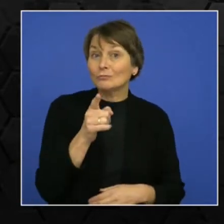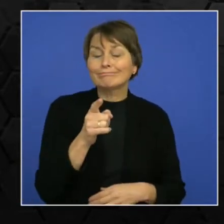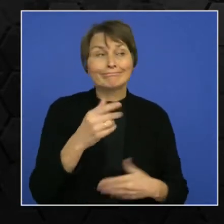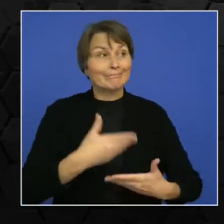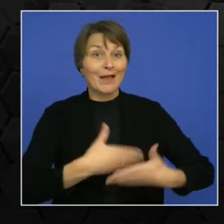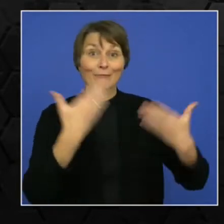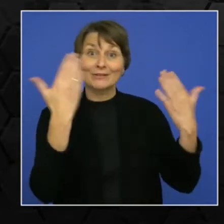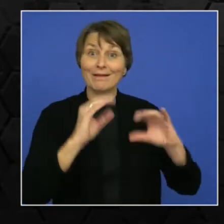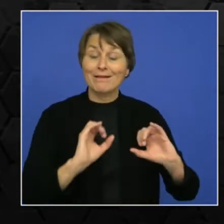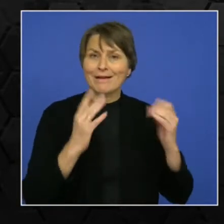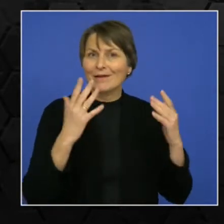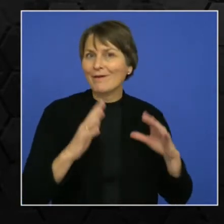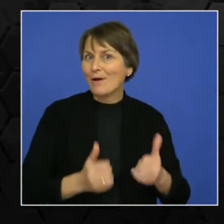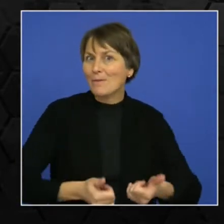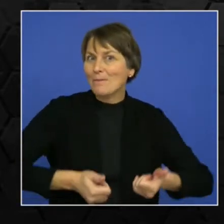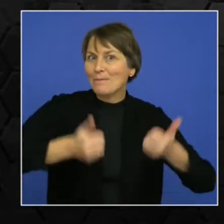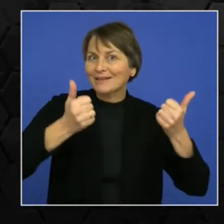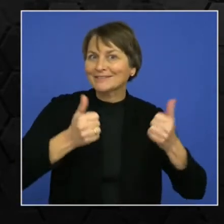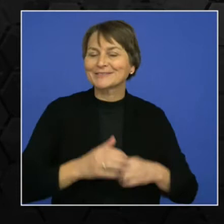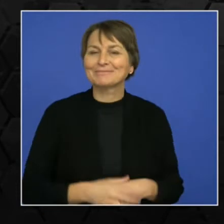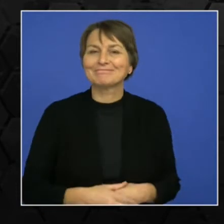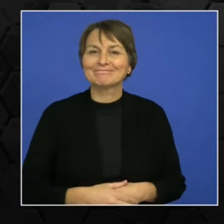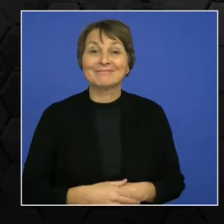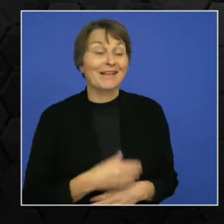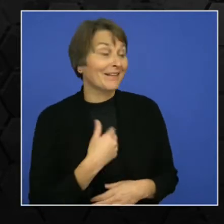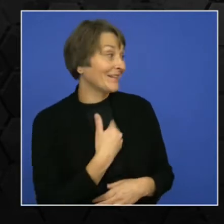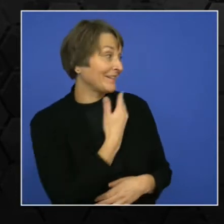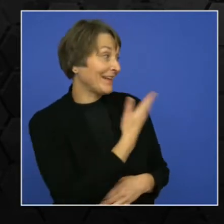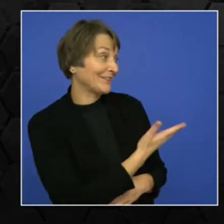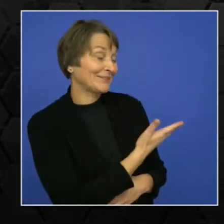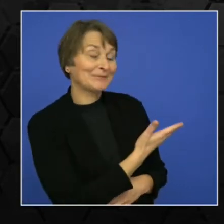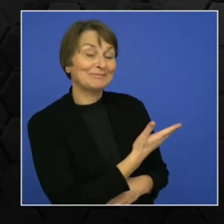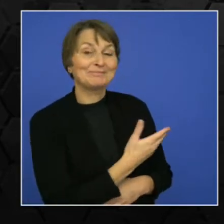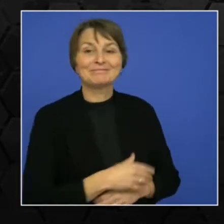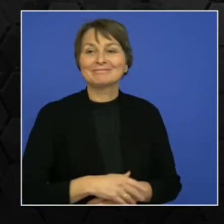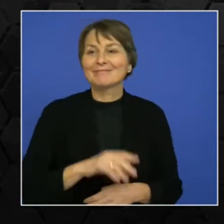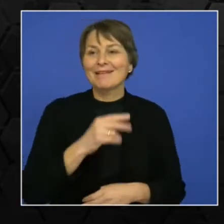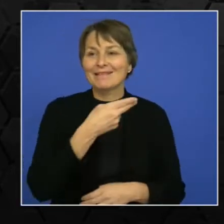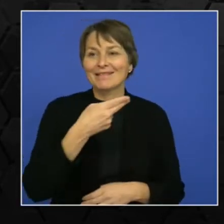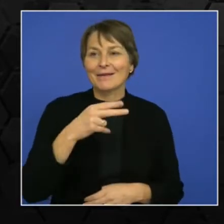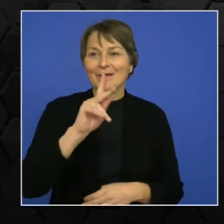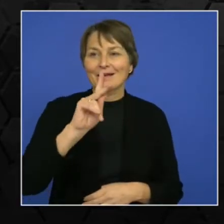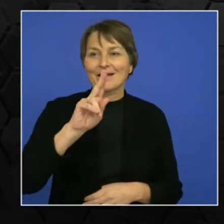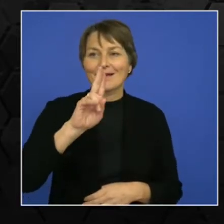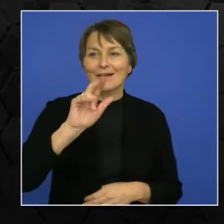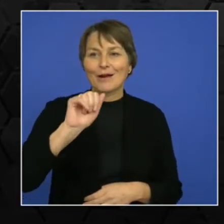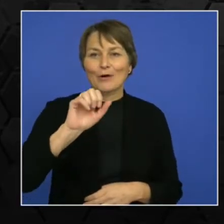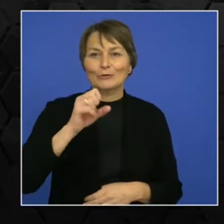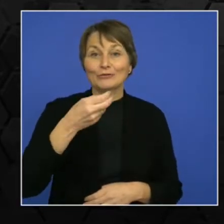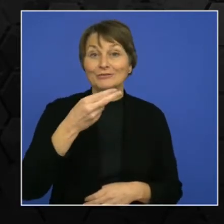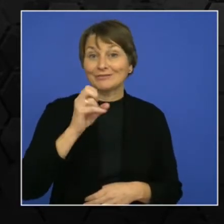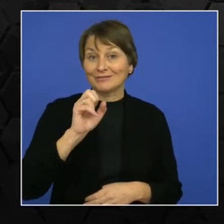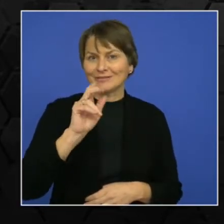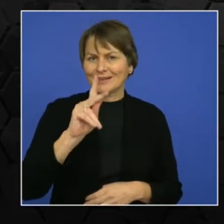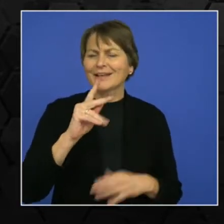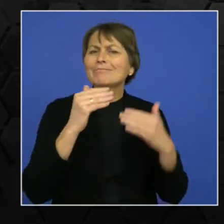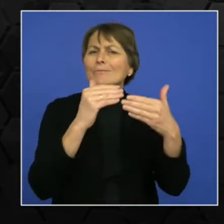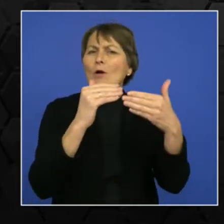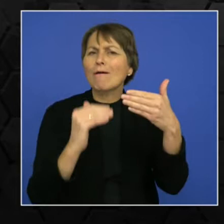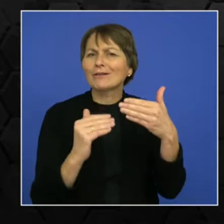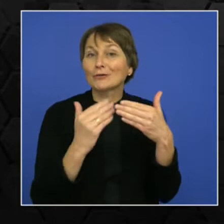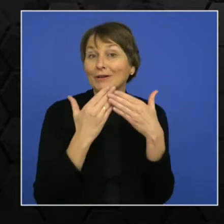is Kaushik, and he's a final year undergrad student, and he's also a Microsoft student